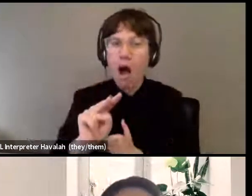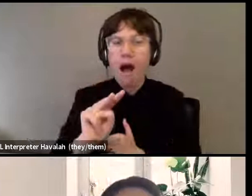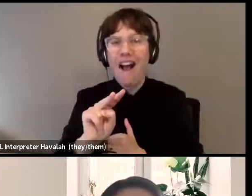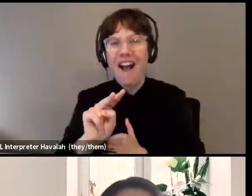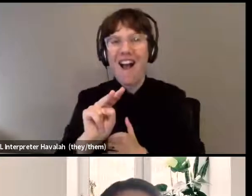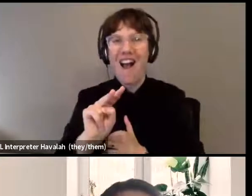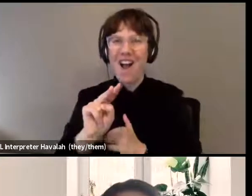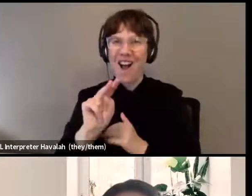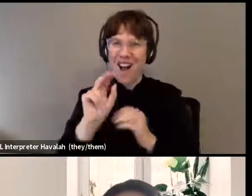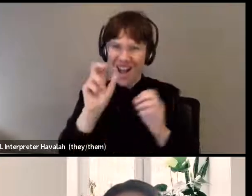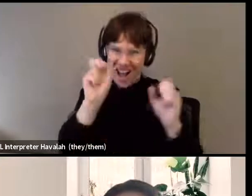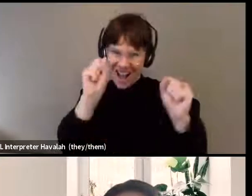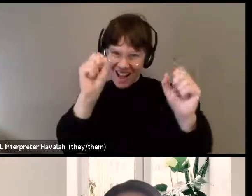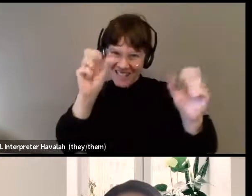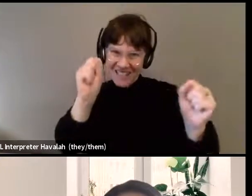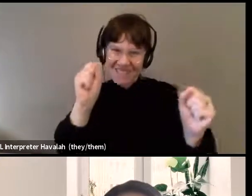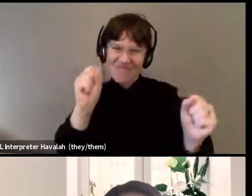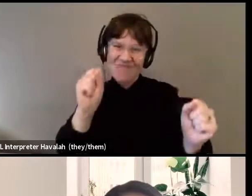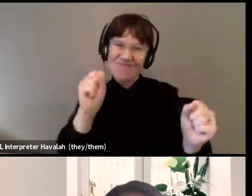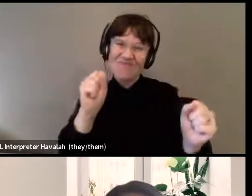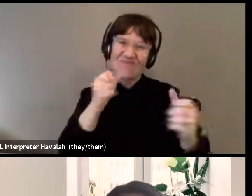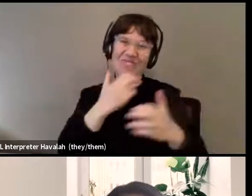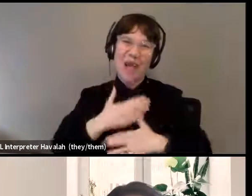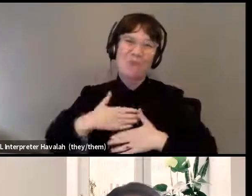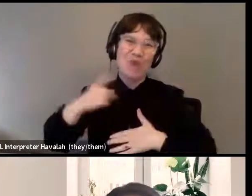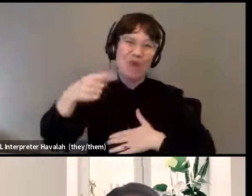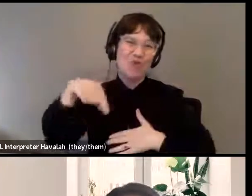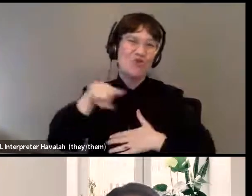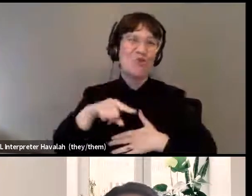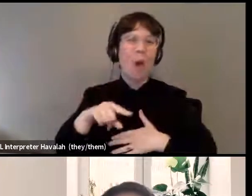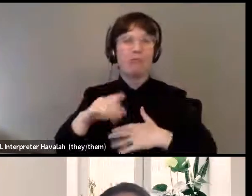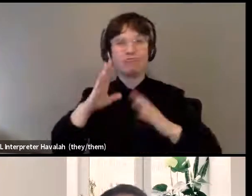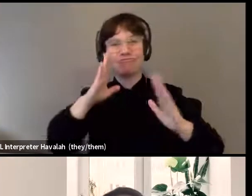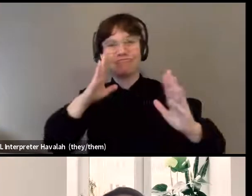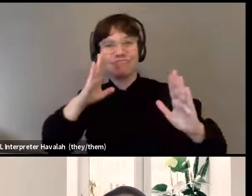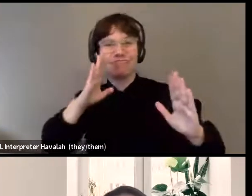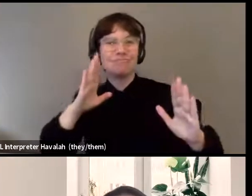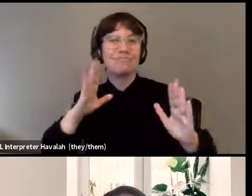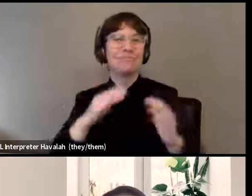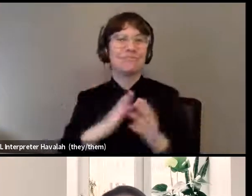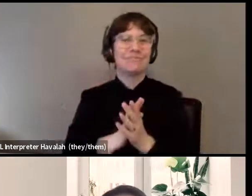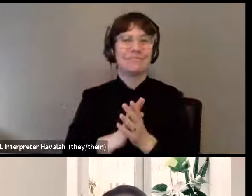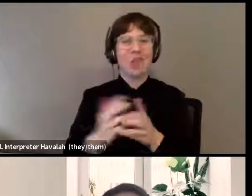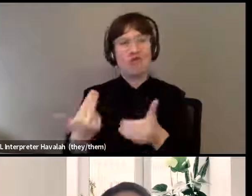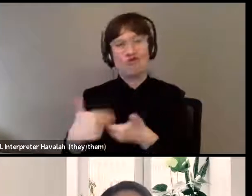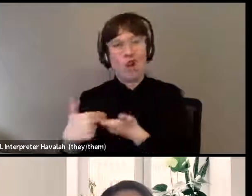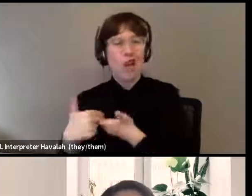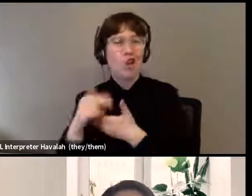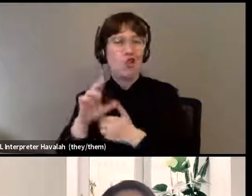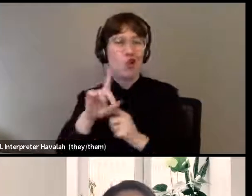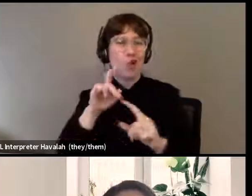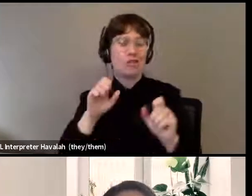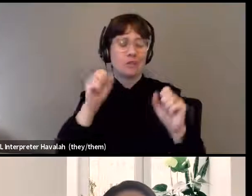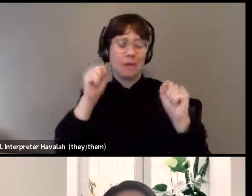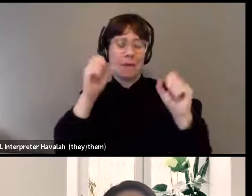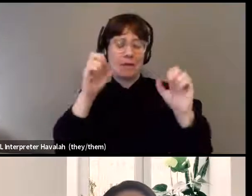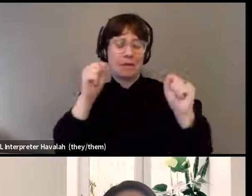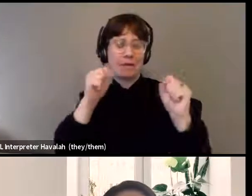Awesome sauce. Well, I really appreciate you guys kind of sitting in and listening and participating. Your questions were